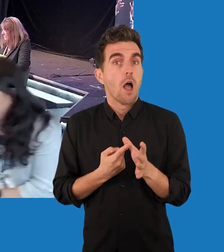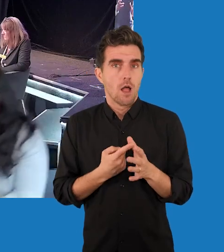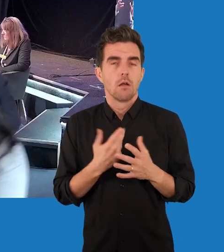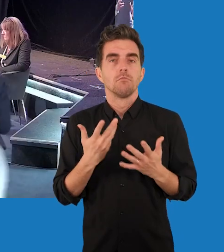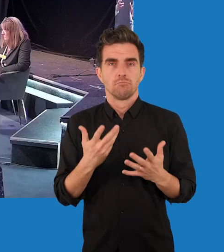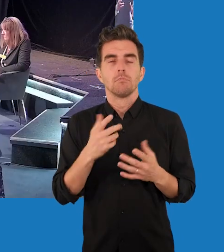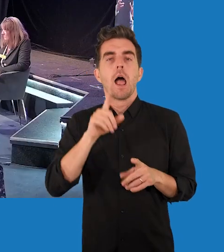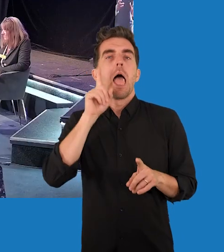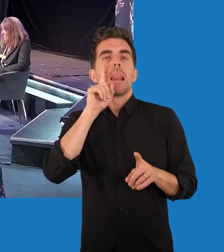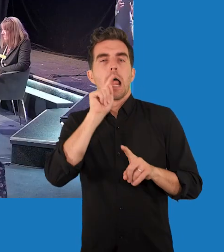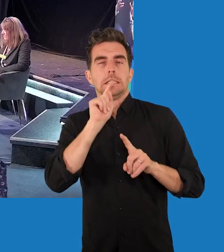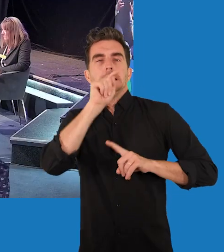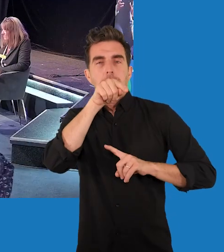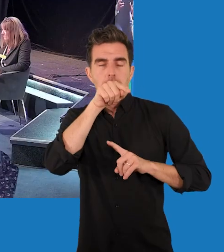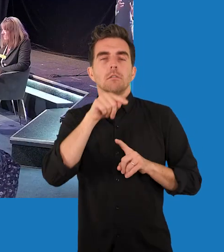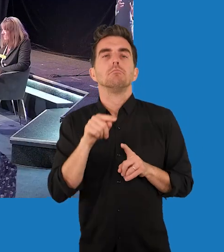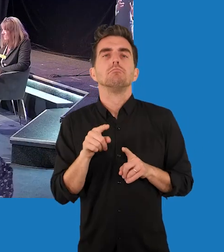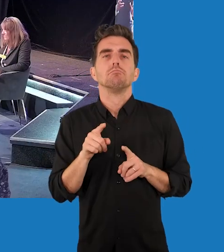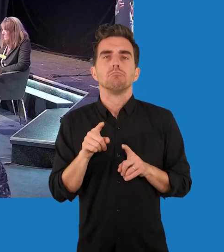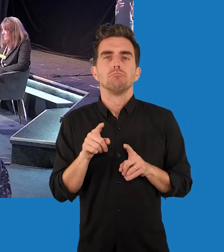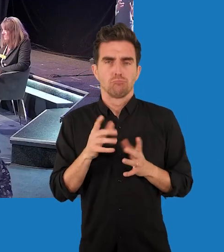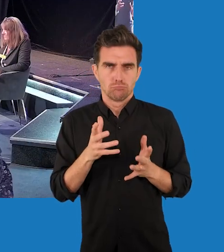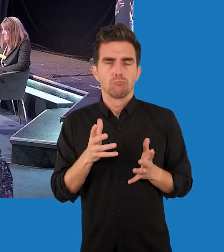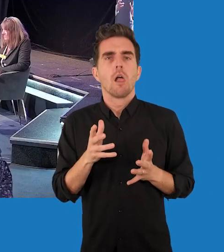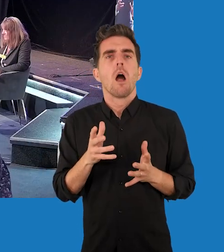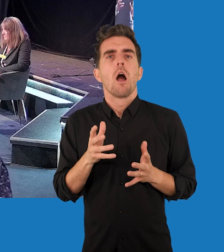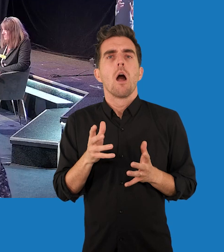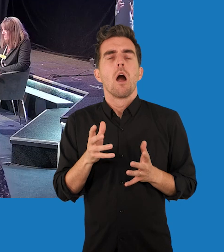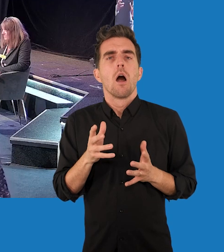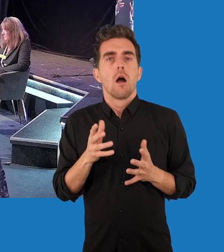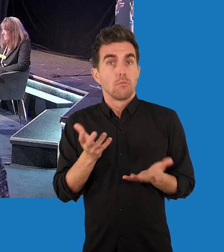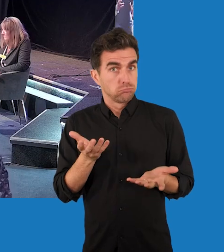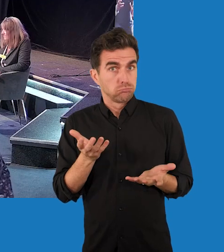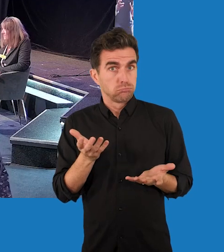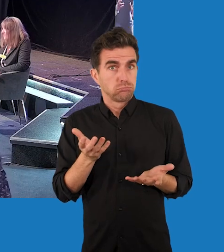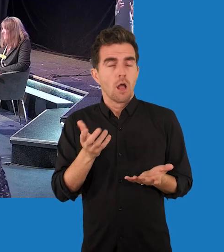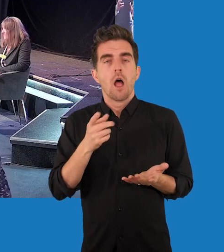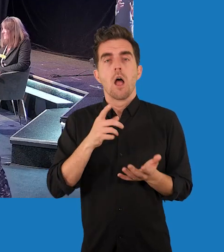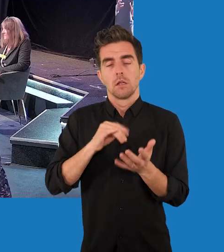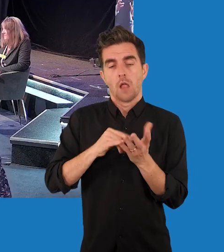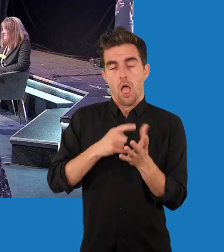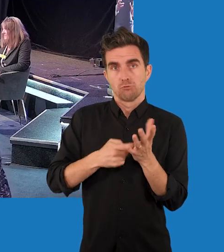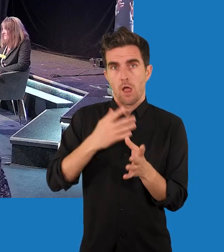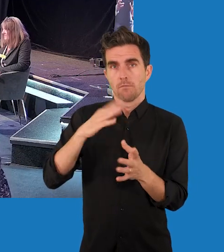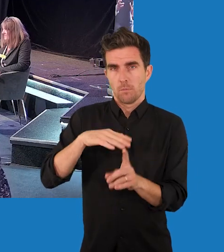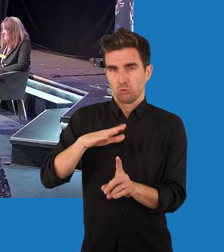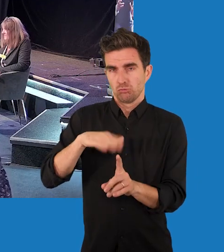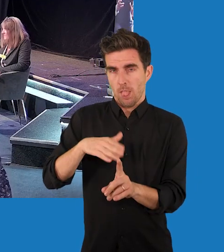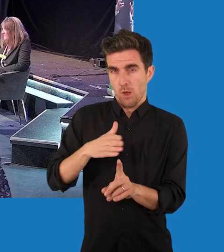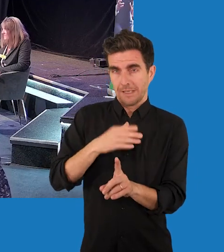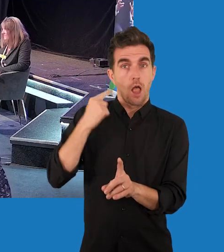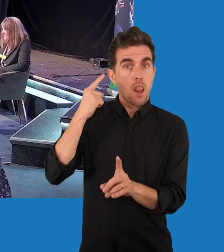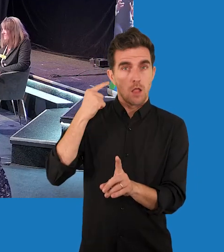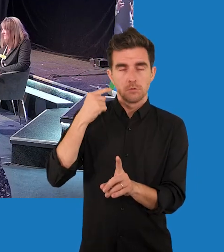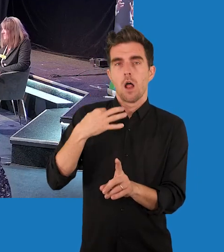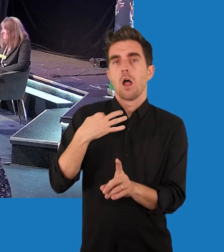Sarah? And then we'll go to the lady behind. I know you've just been introduced, but please introduce yourself. Well, Sarah from the South West